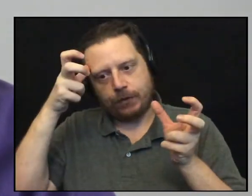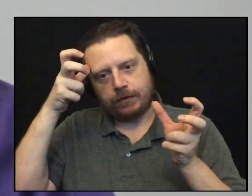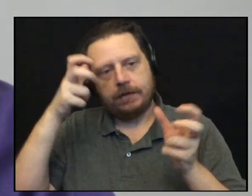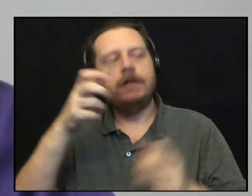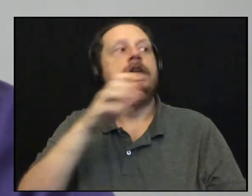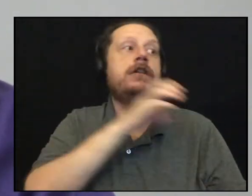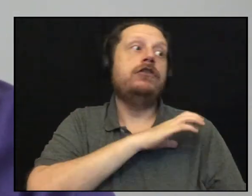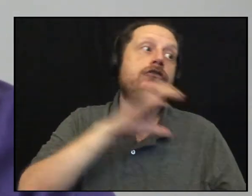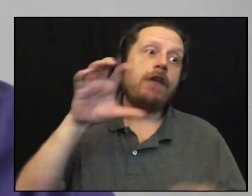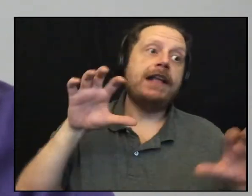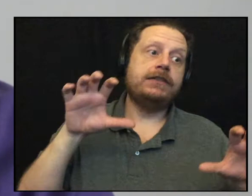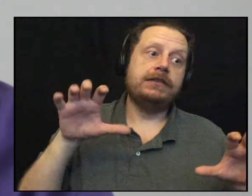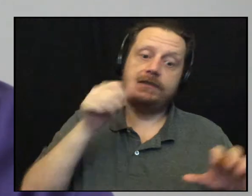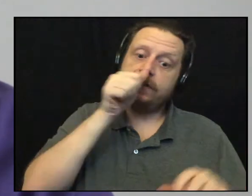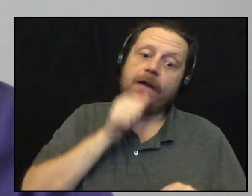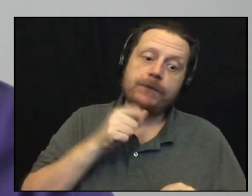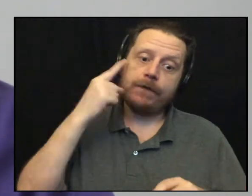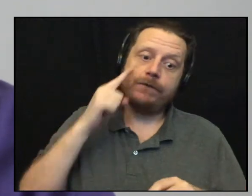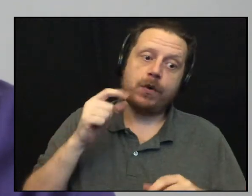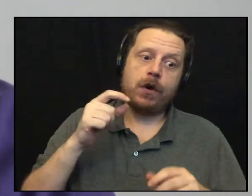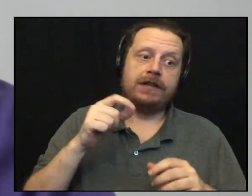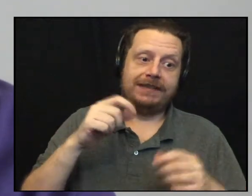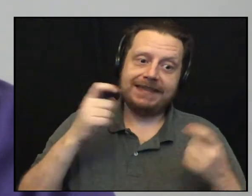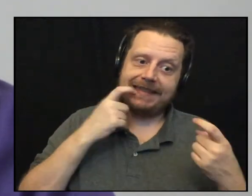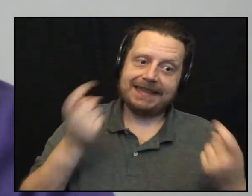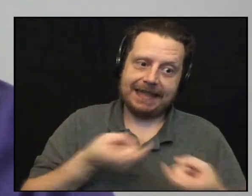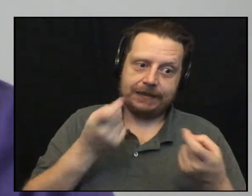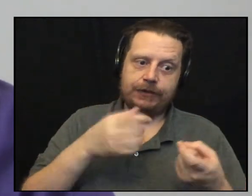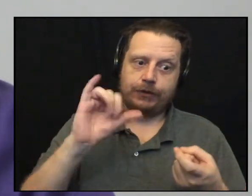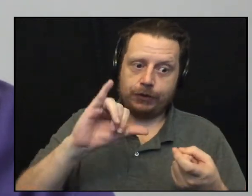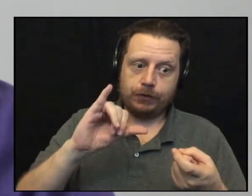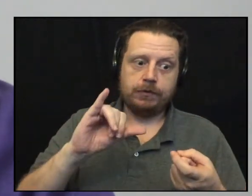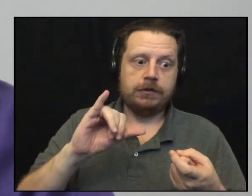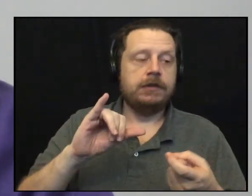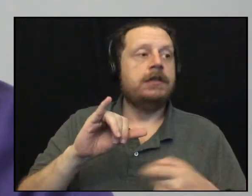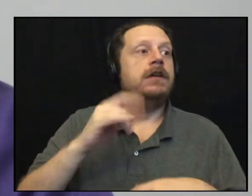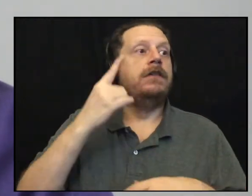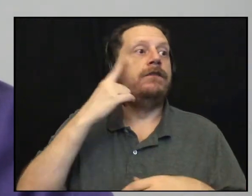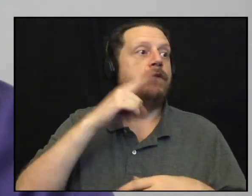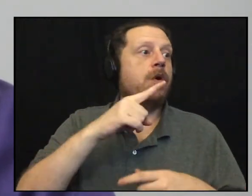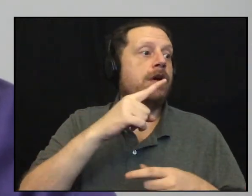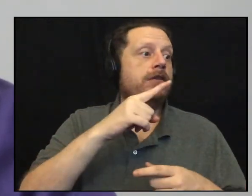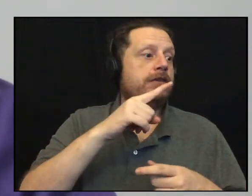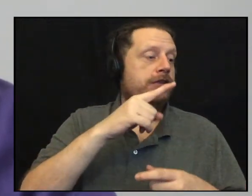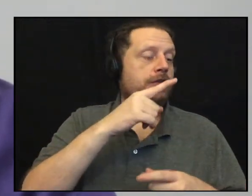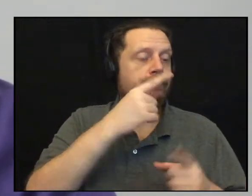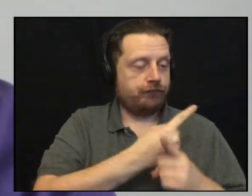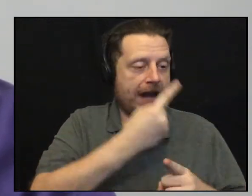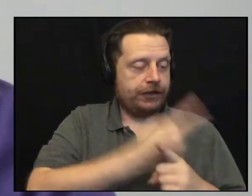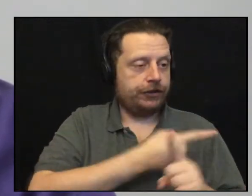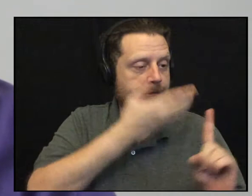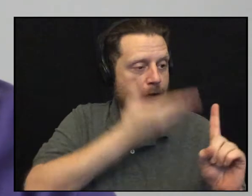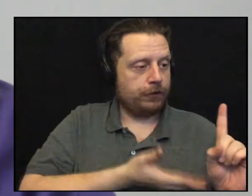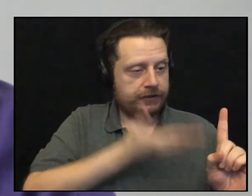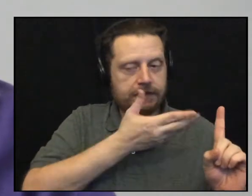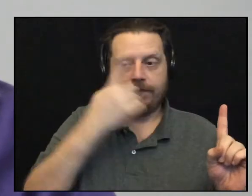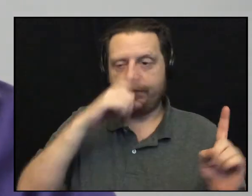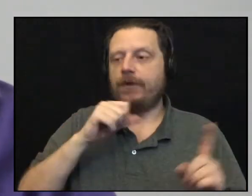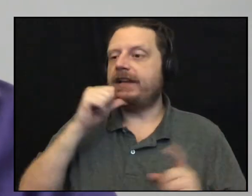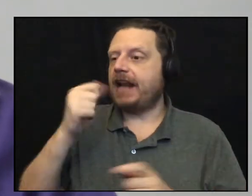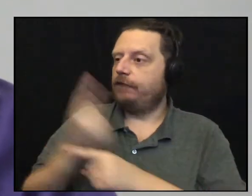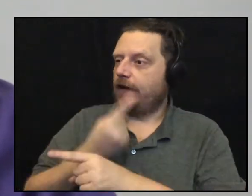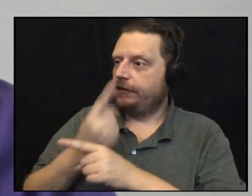for sins, once for all, the righteous for the unrighteous, in order to bring you to